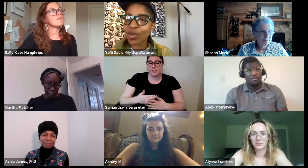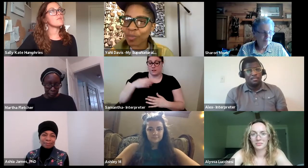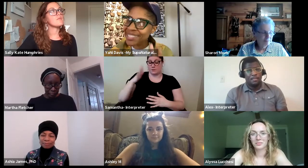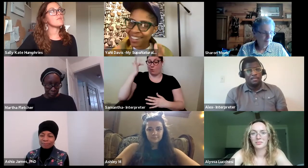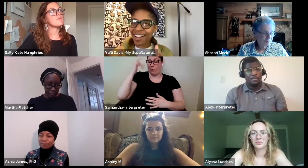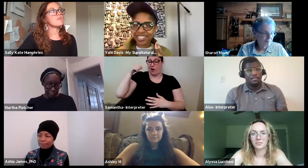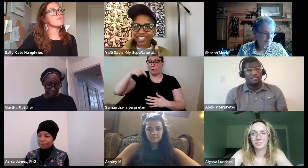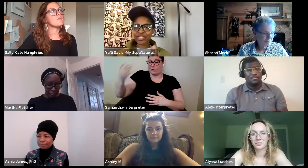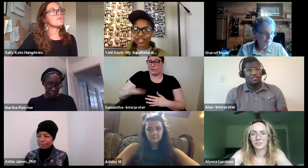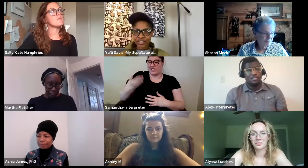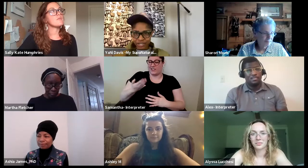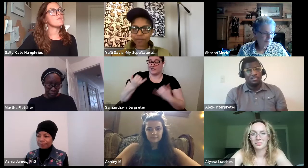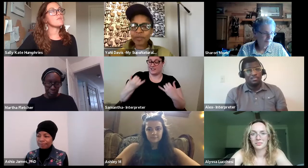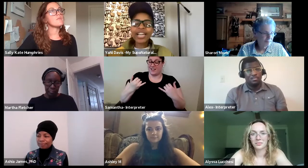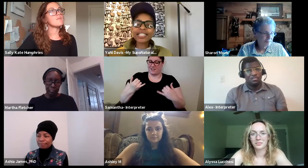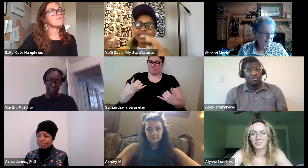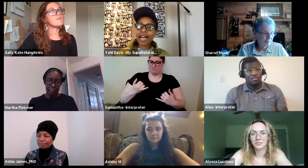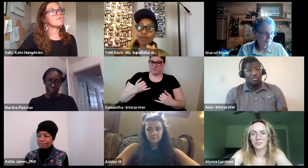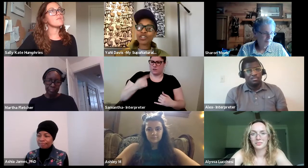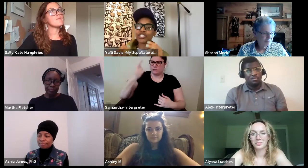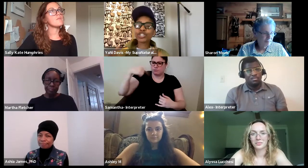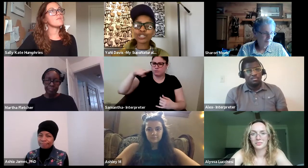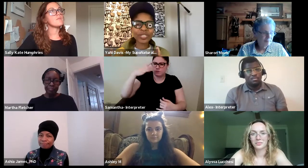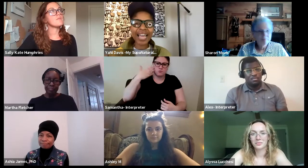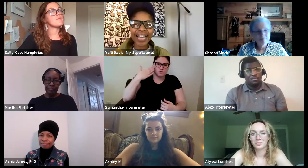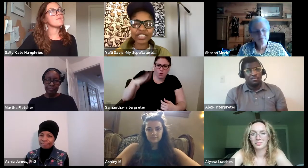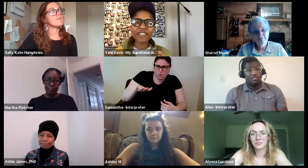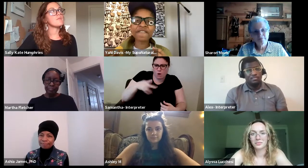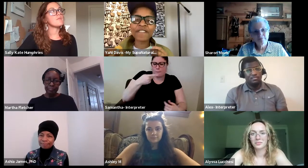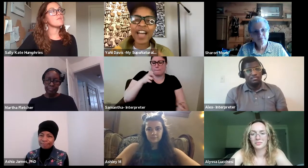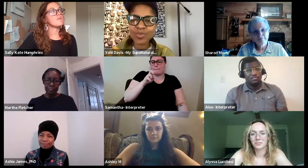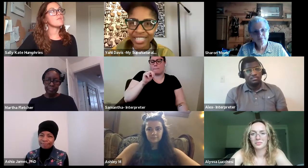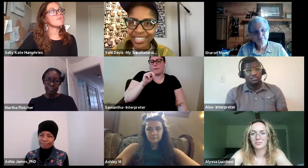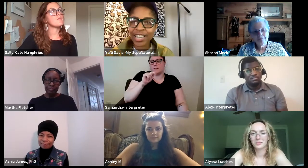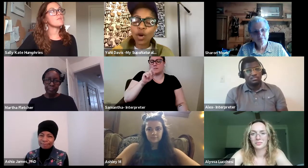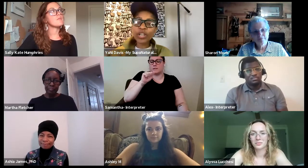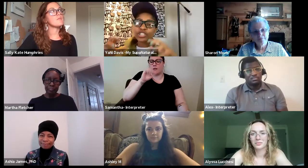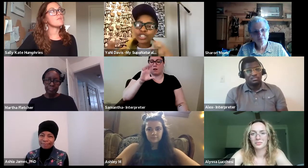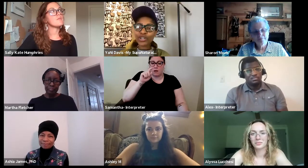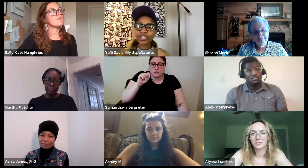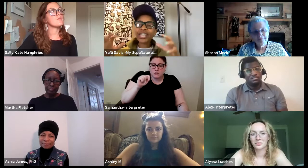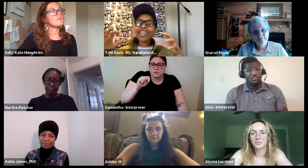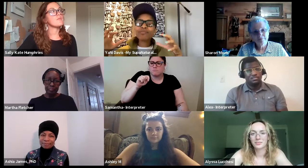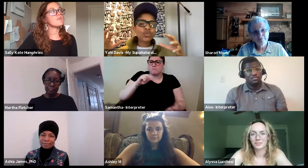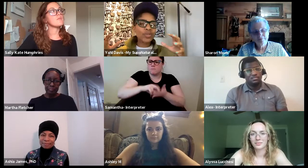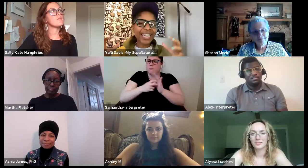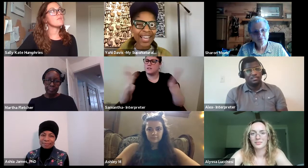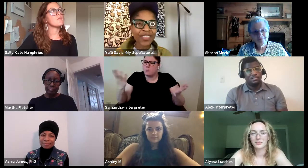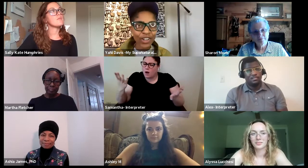don't know, Pentecost in the church is a time when the church was actually founded, when the church